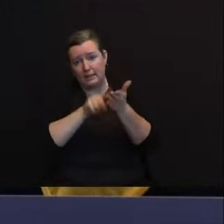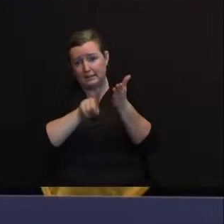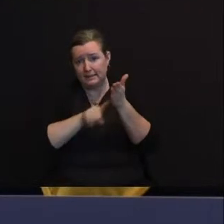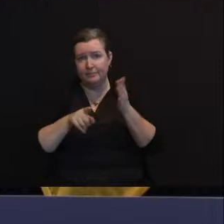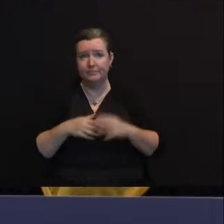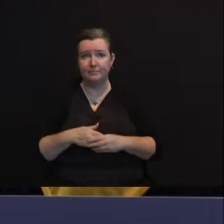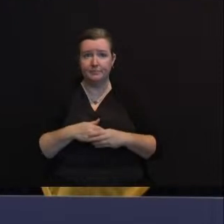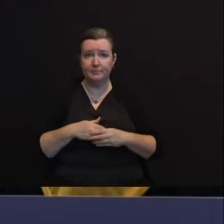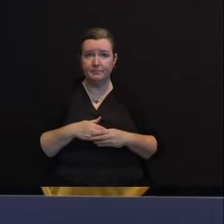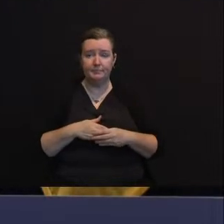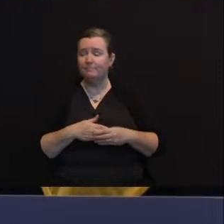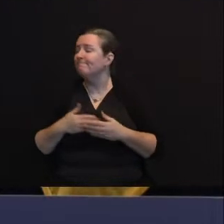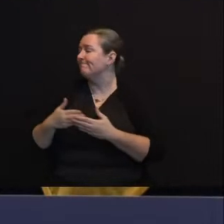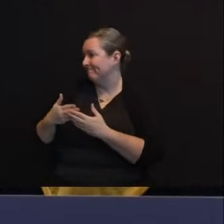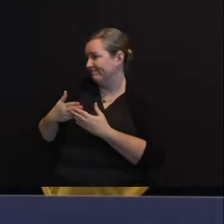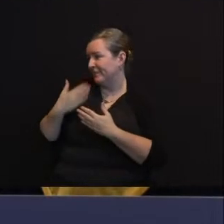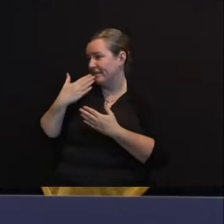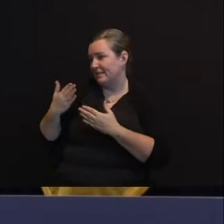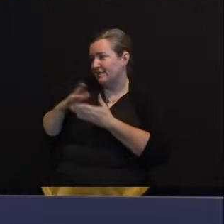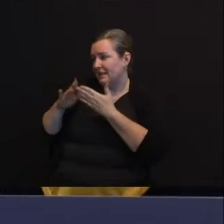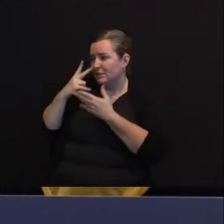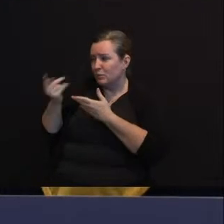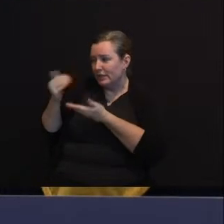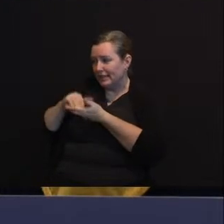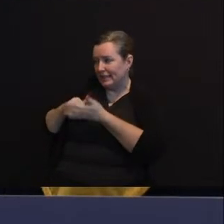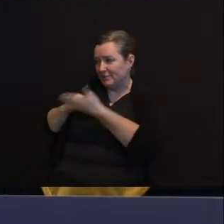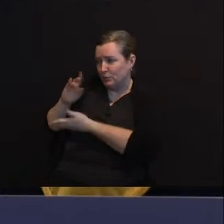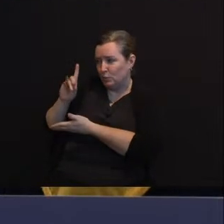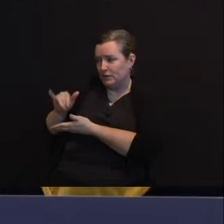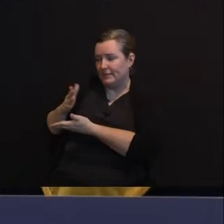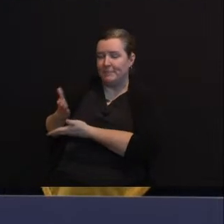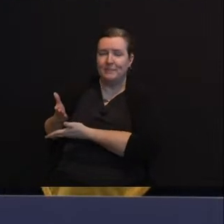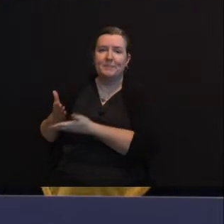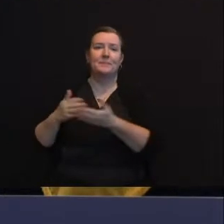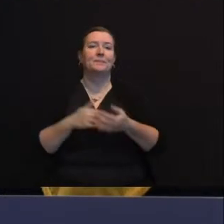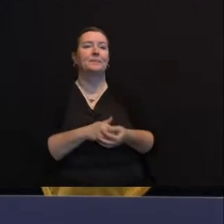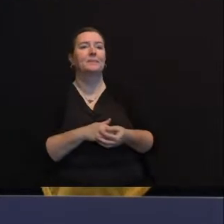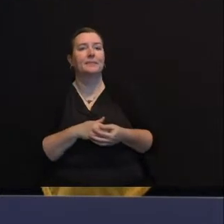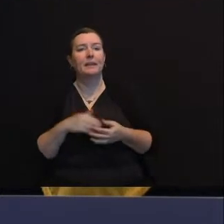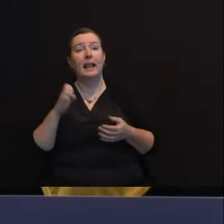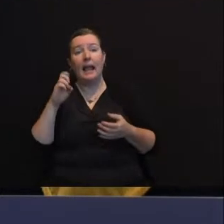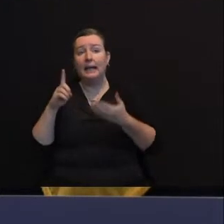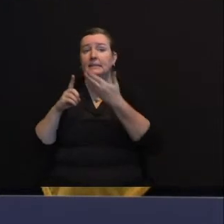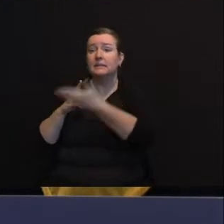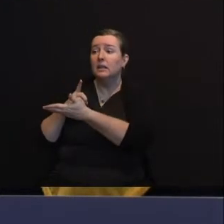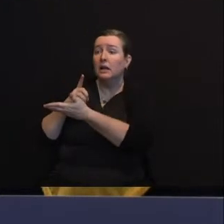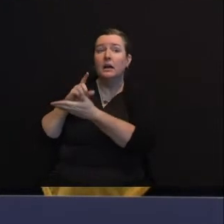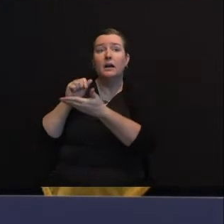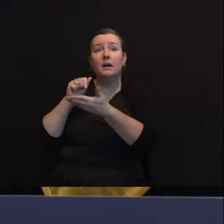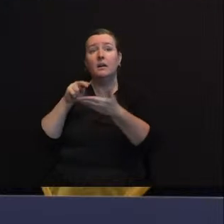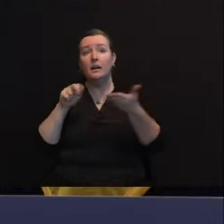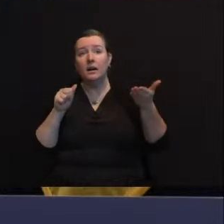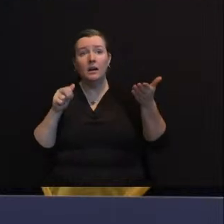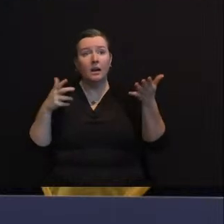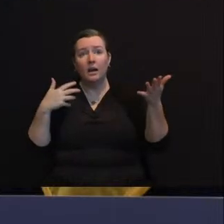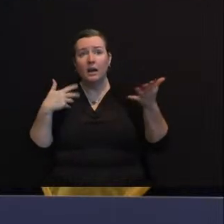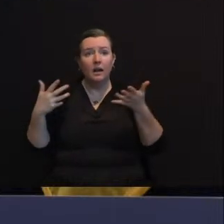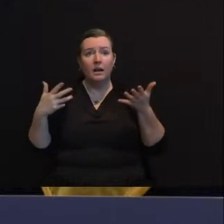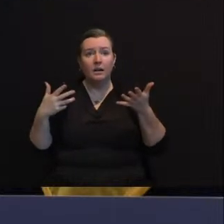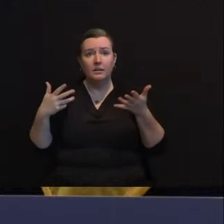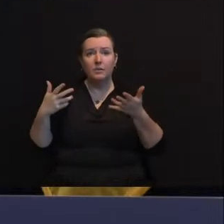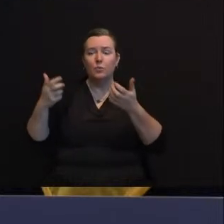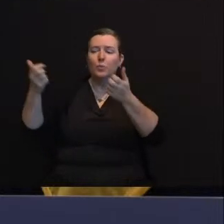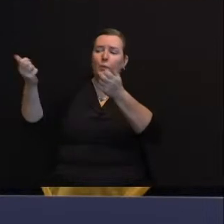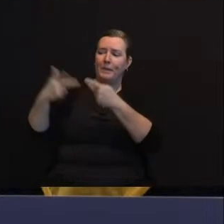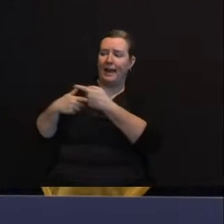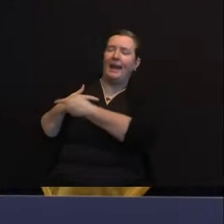back. We missed you. On behalf of Ed, Tina, Pat, and I, we were able to stumble through, but we missed you. That's right. Good to